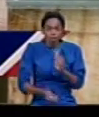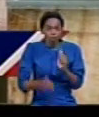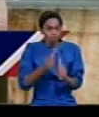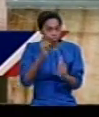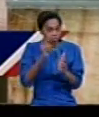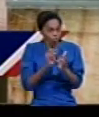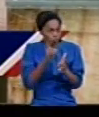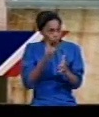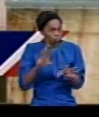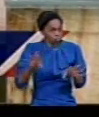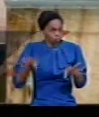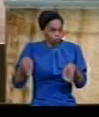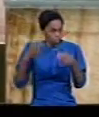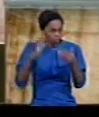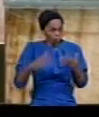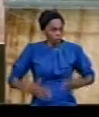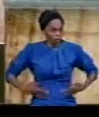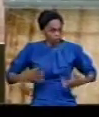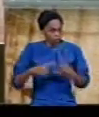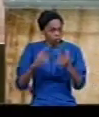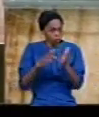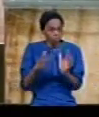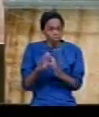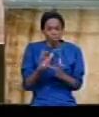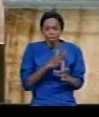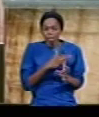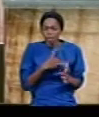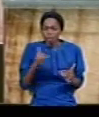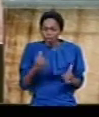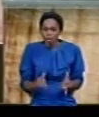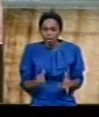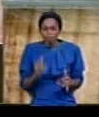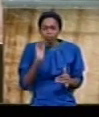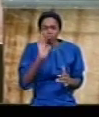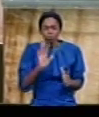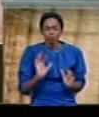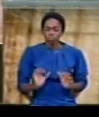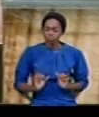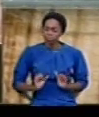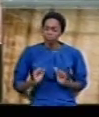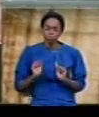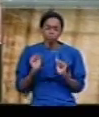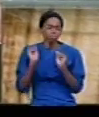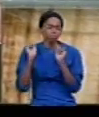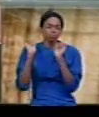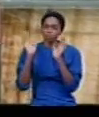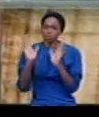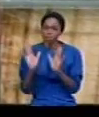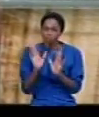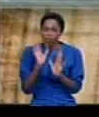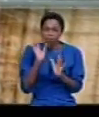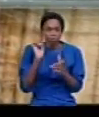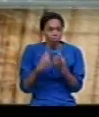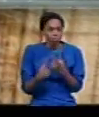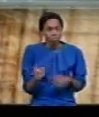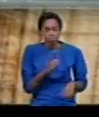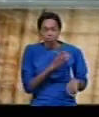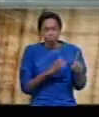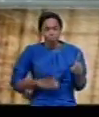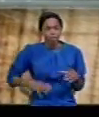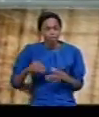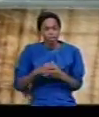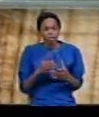to Christ. And in your free volition, you surrender to Christ in a very definite